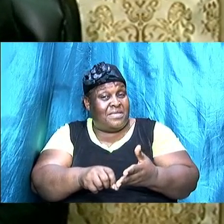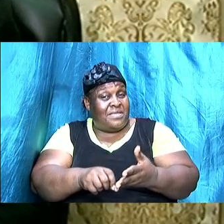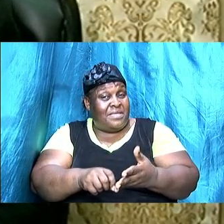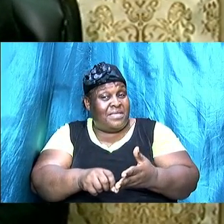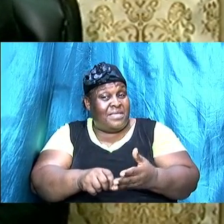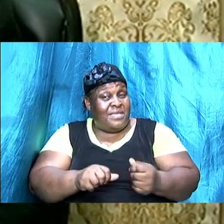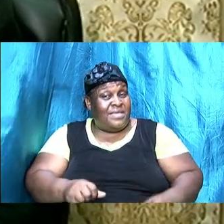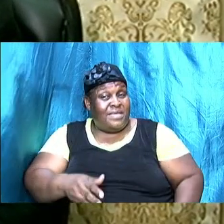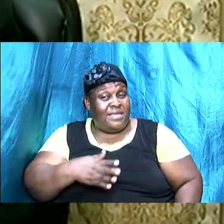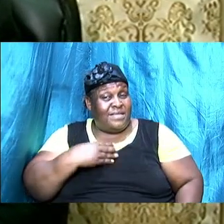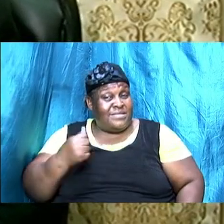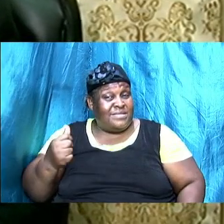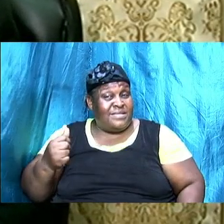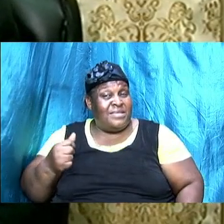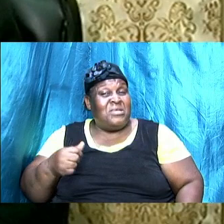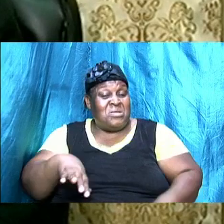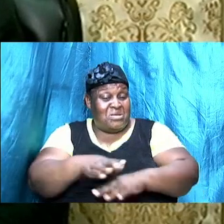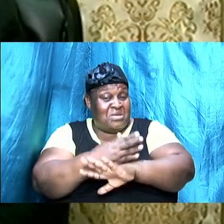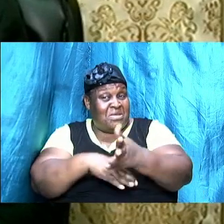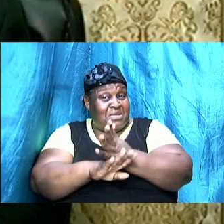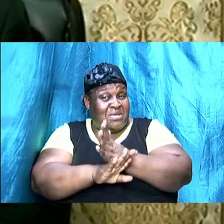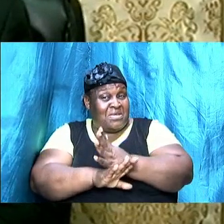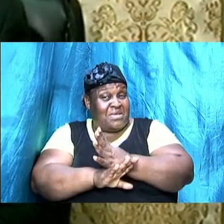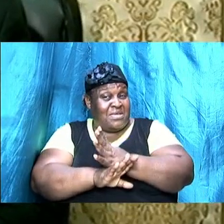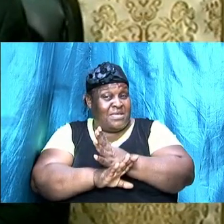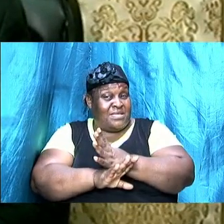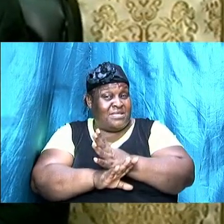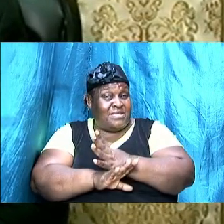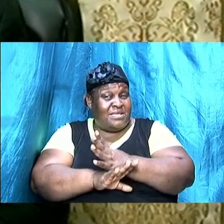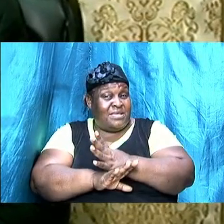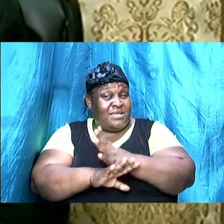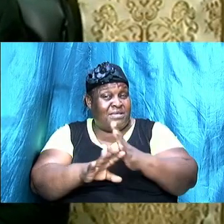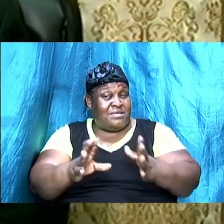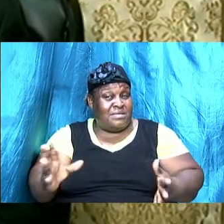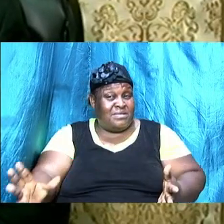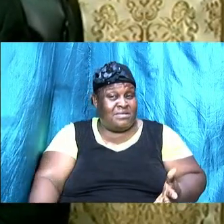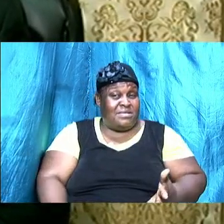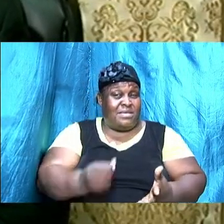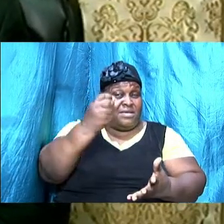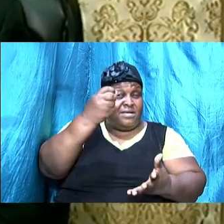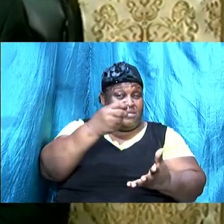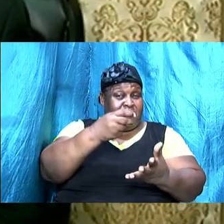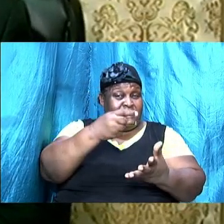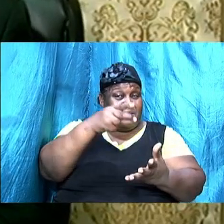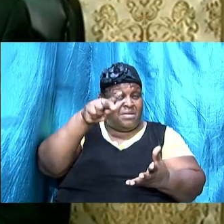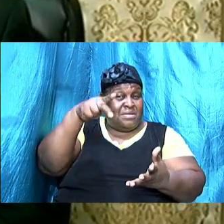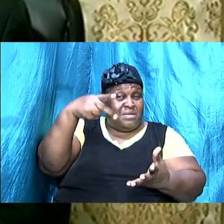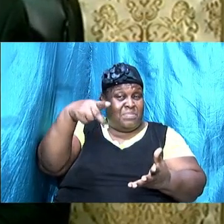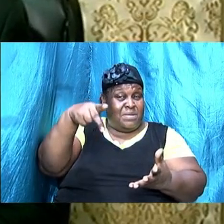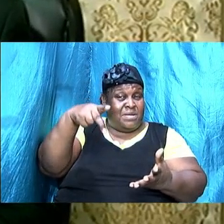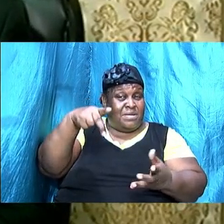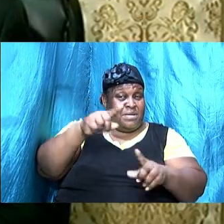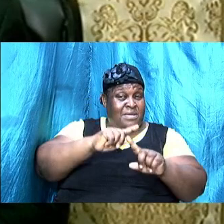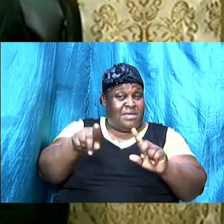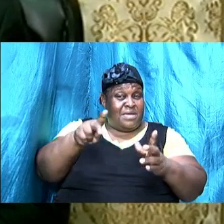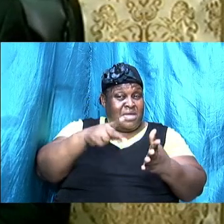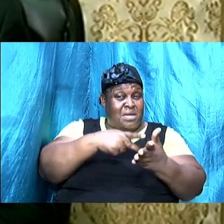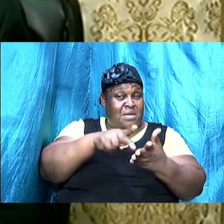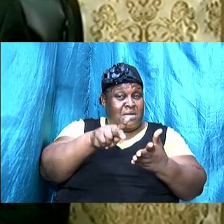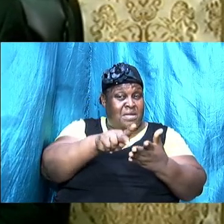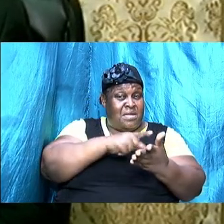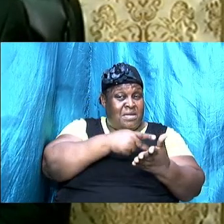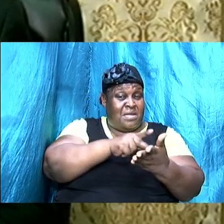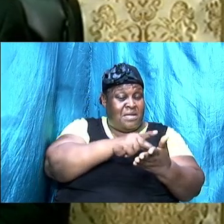And the hand just takes up the pen, but it can't write. It's just going up and